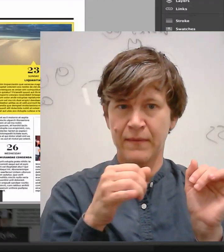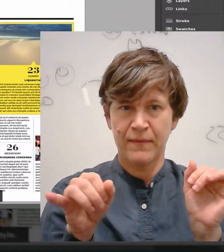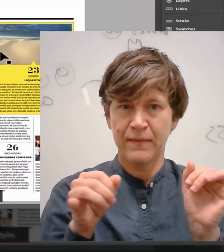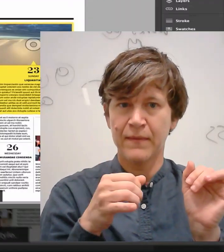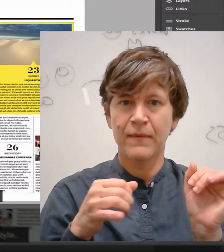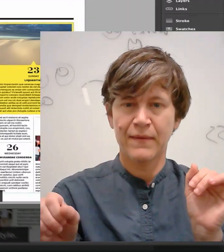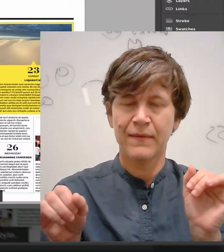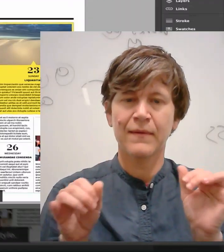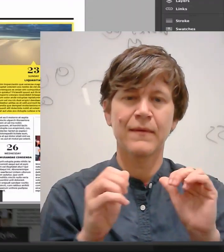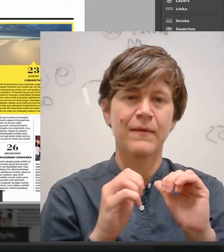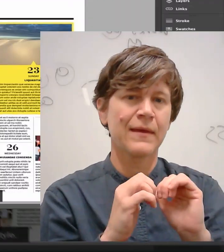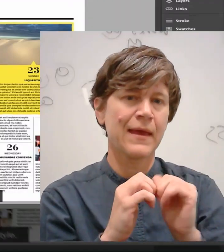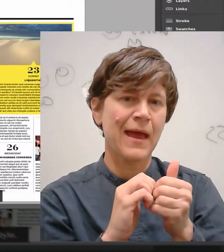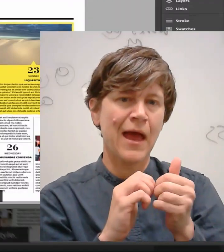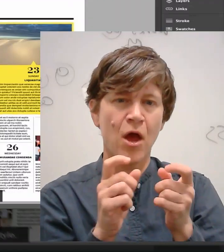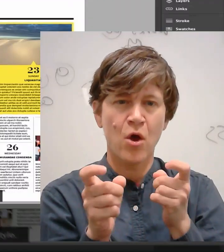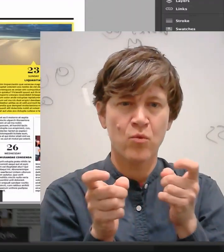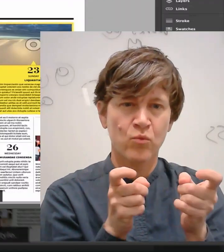is controlled